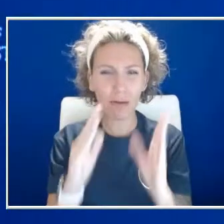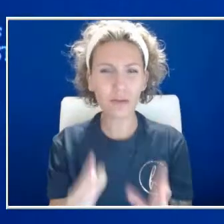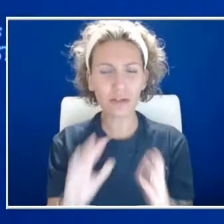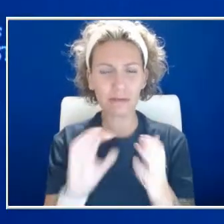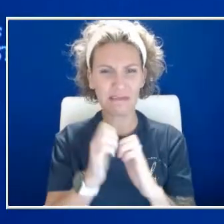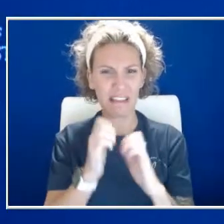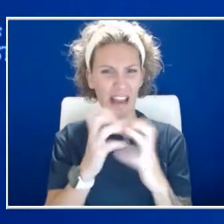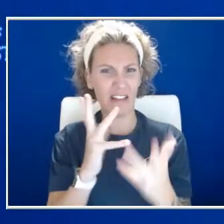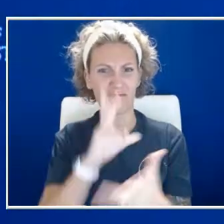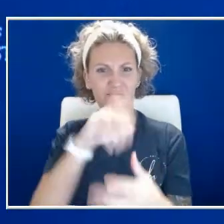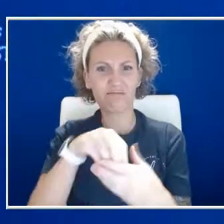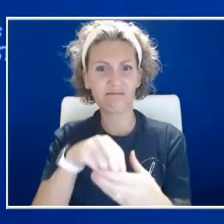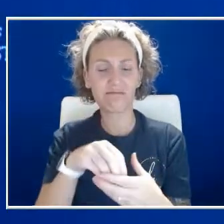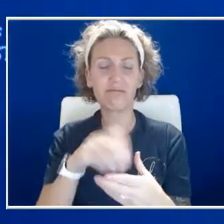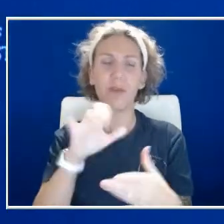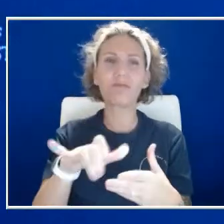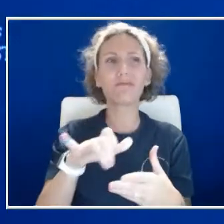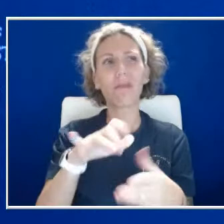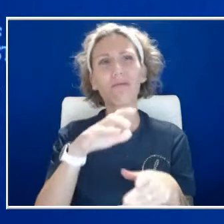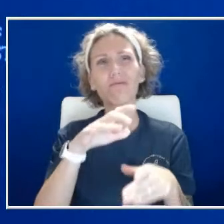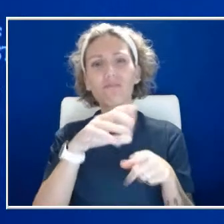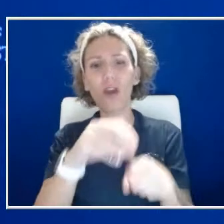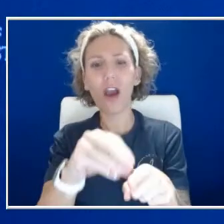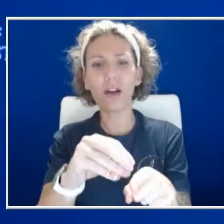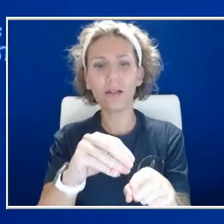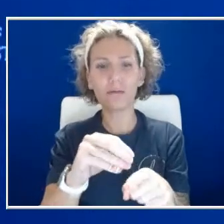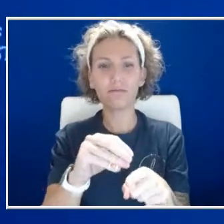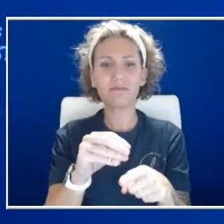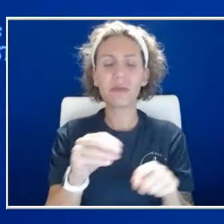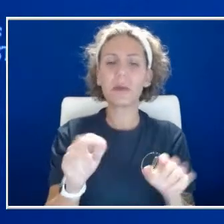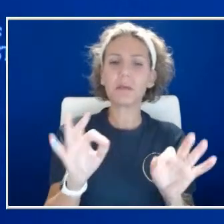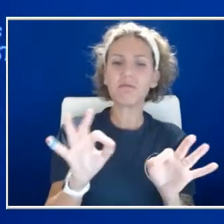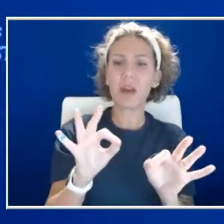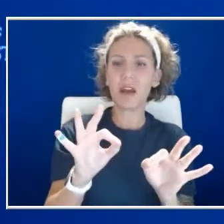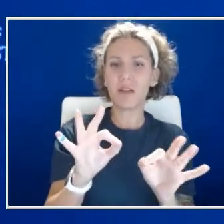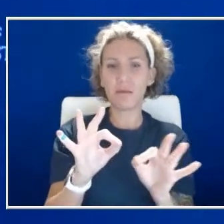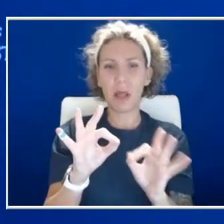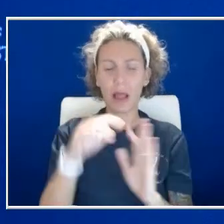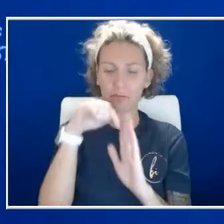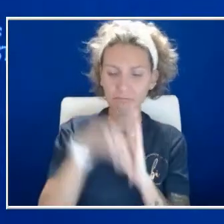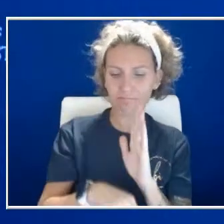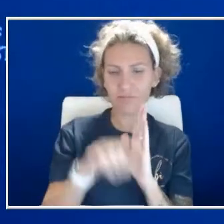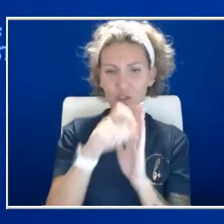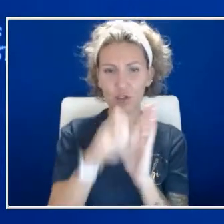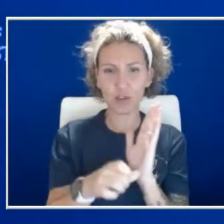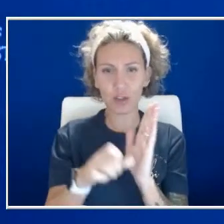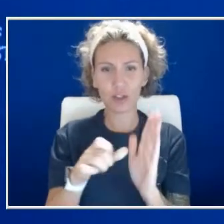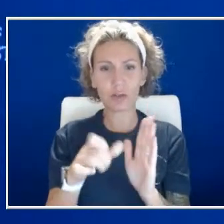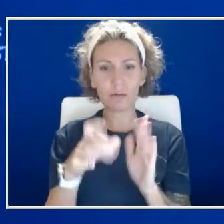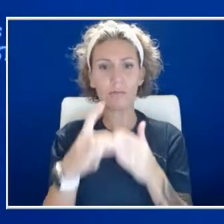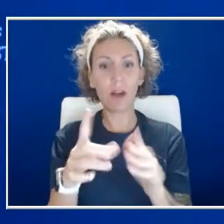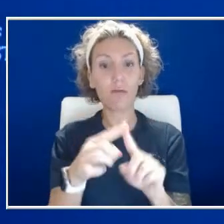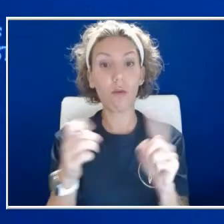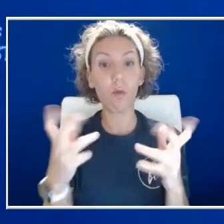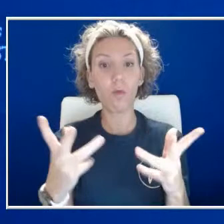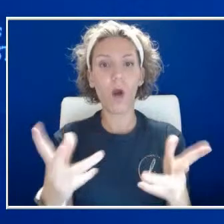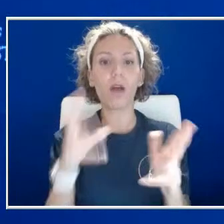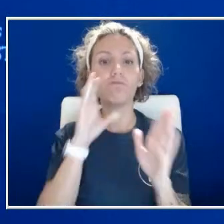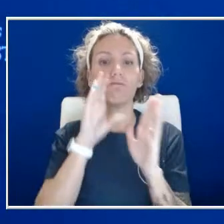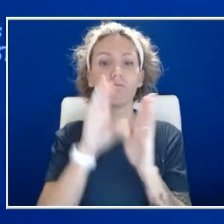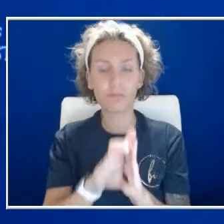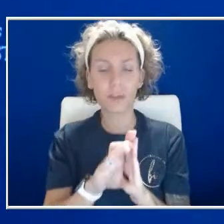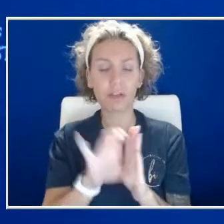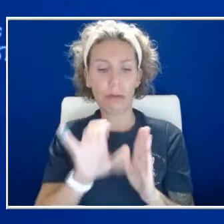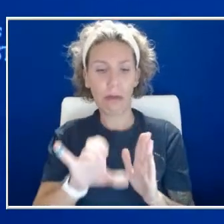is the field of minimally invasive surgery and procedures that's guided by imaging. For the most part, that imaging is